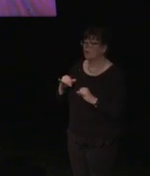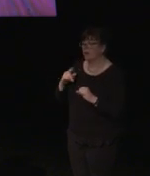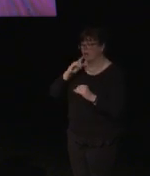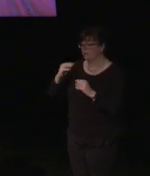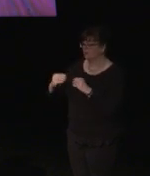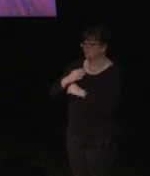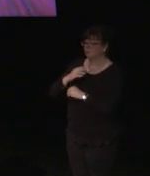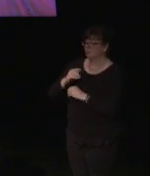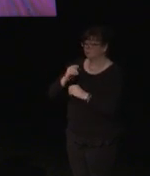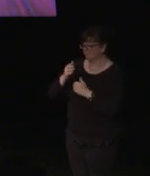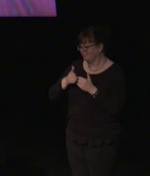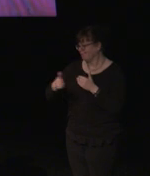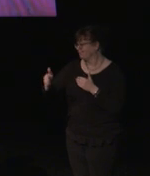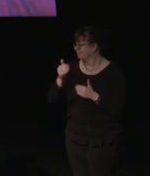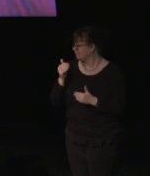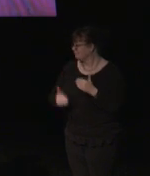difference.